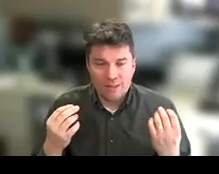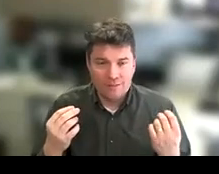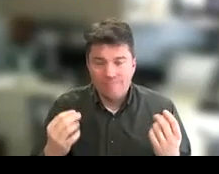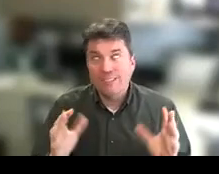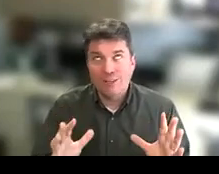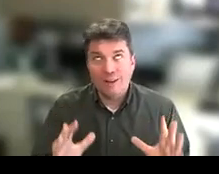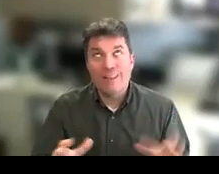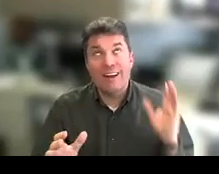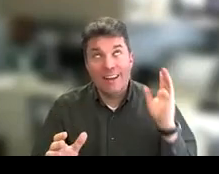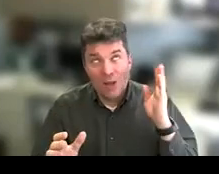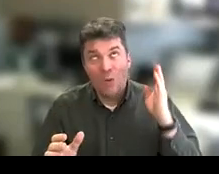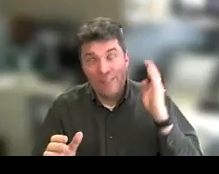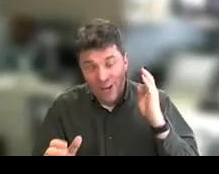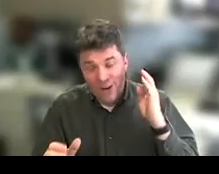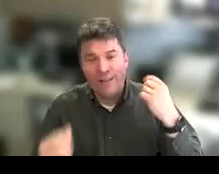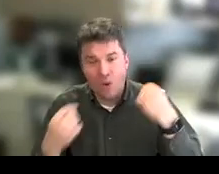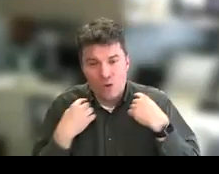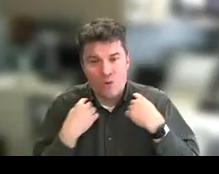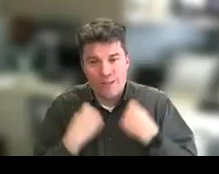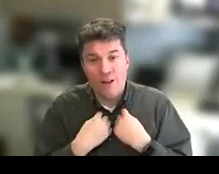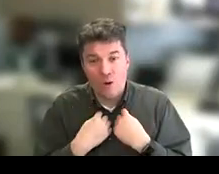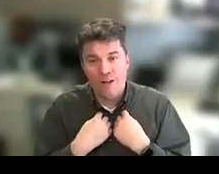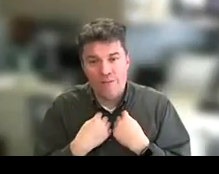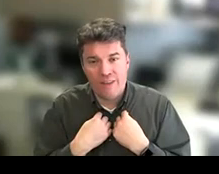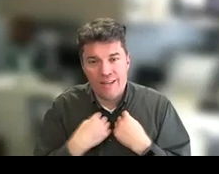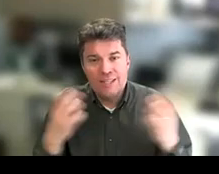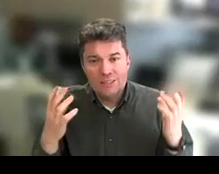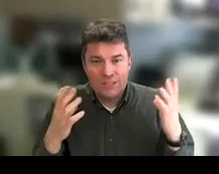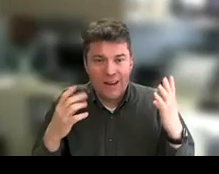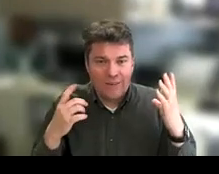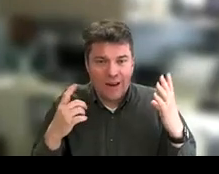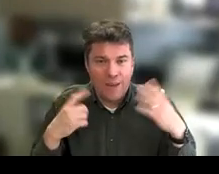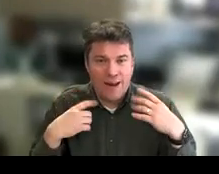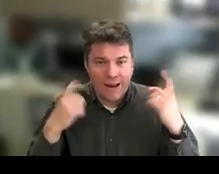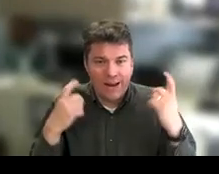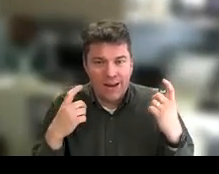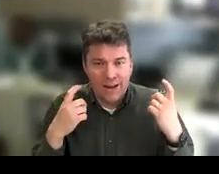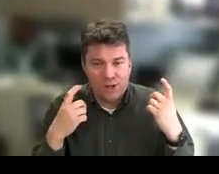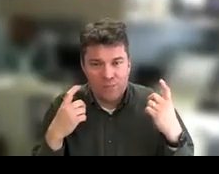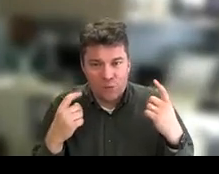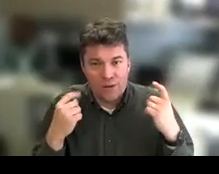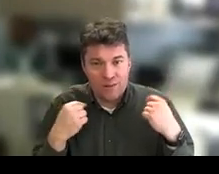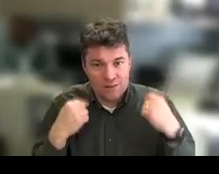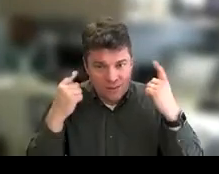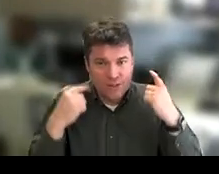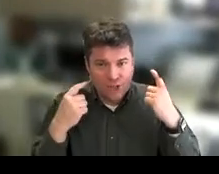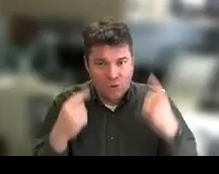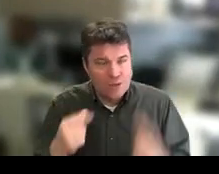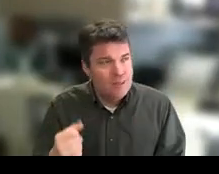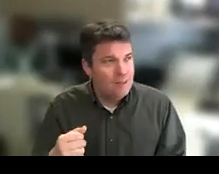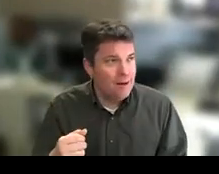with a telecoil and a hearing aid that worked with the telecoil device. There's kind of a magnetic connection between